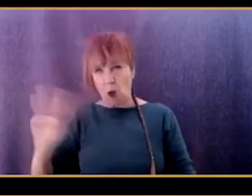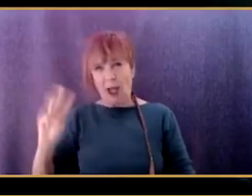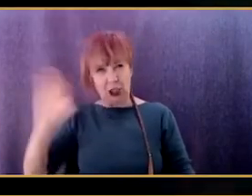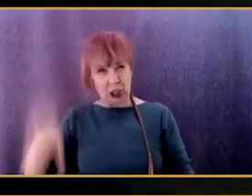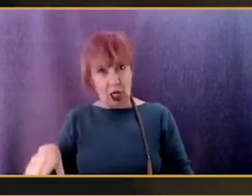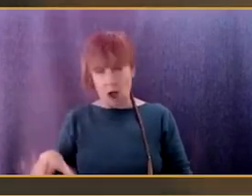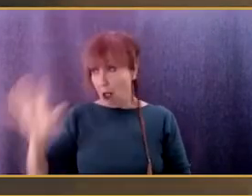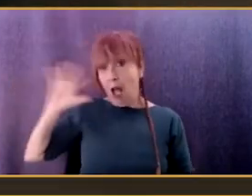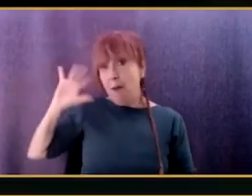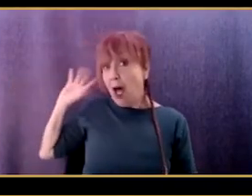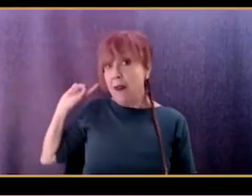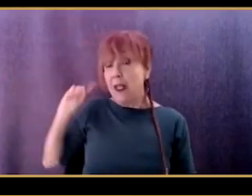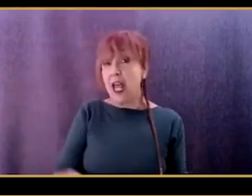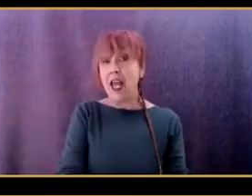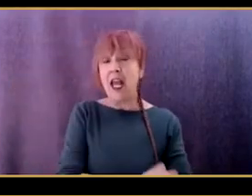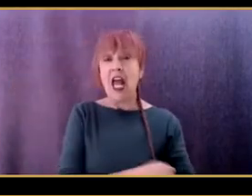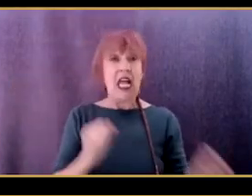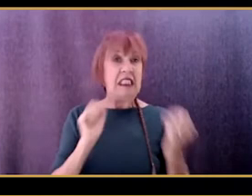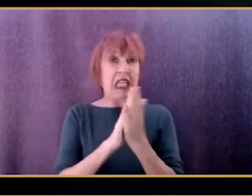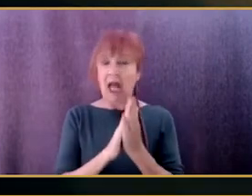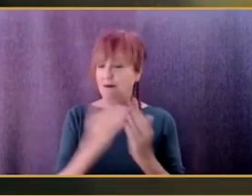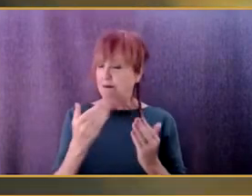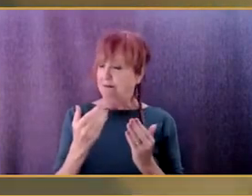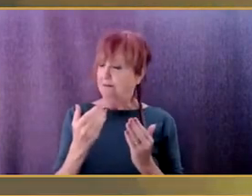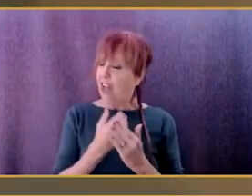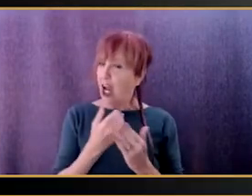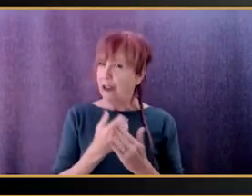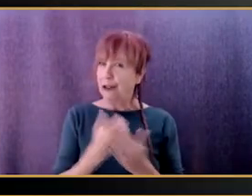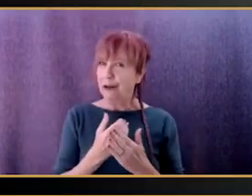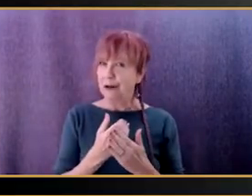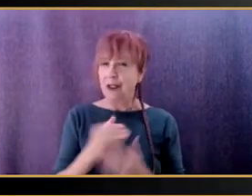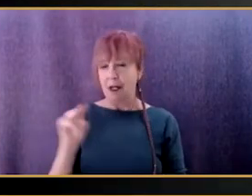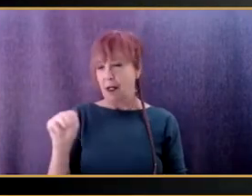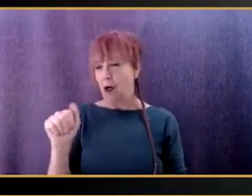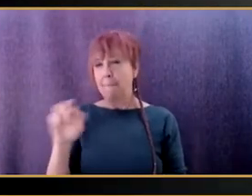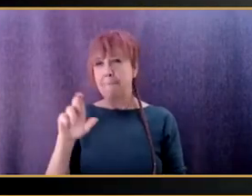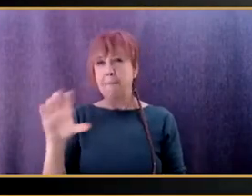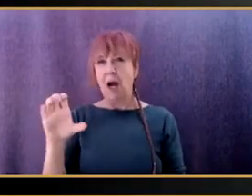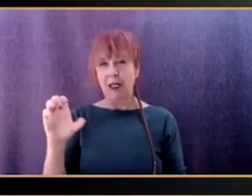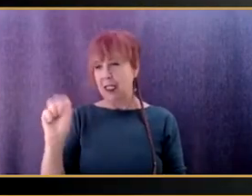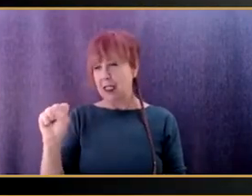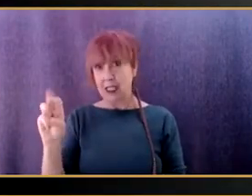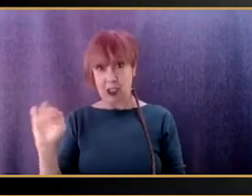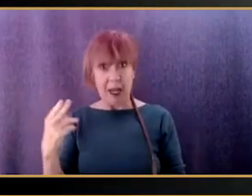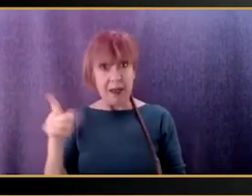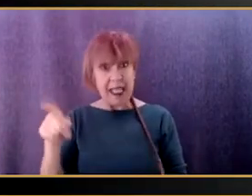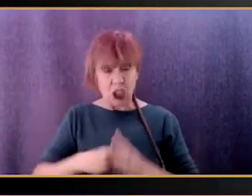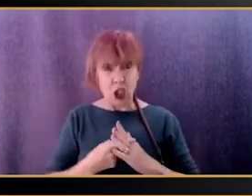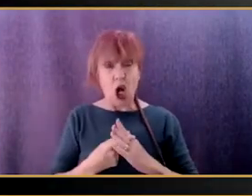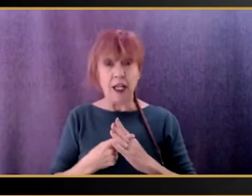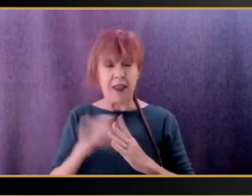of Chicago Back in the day you know Slam was very very new Mark Smith was the guy who